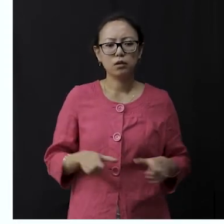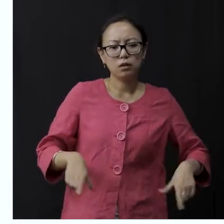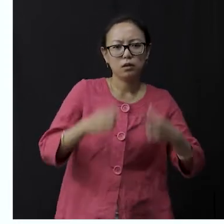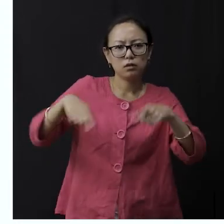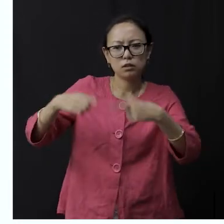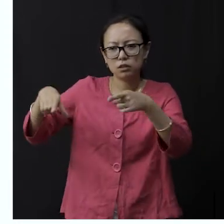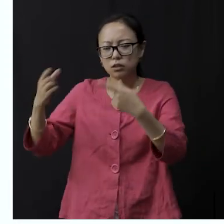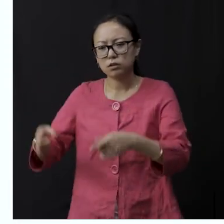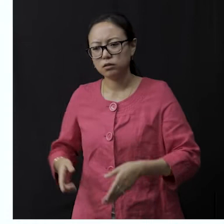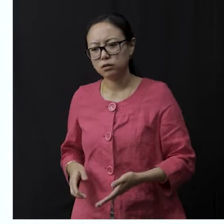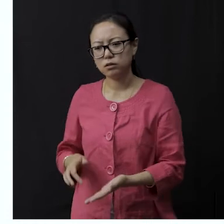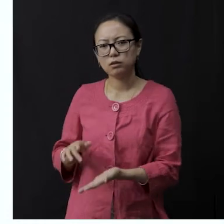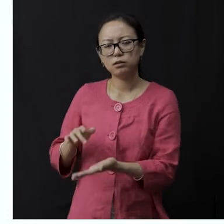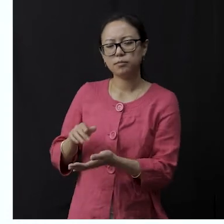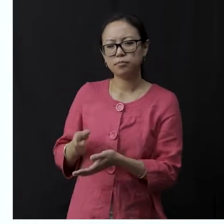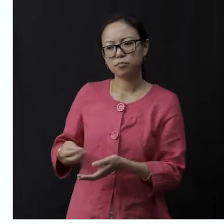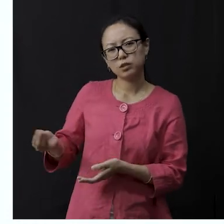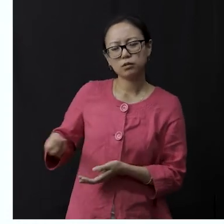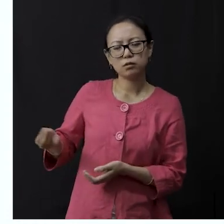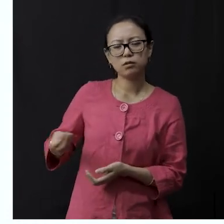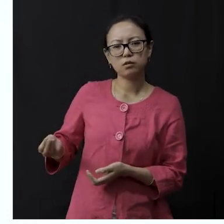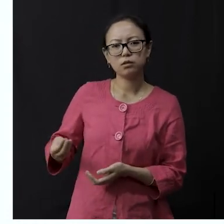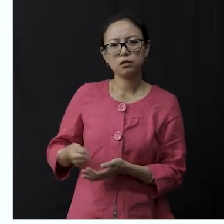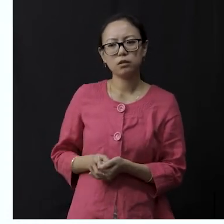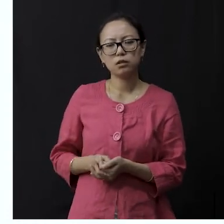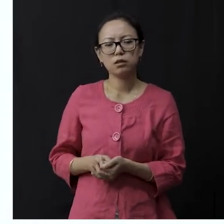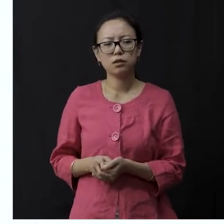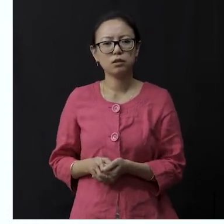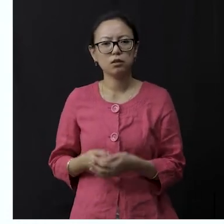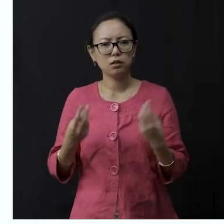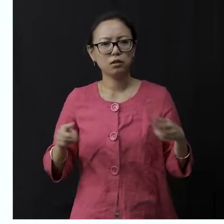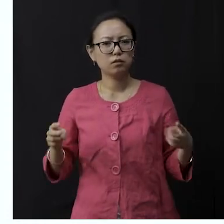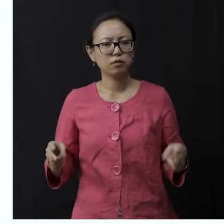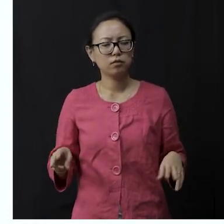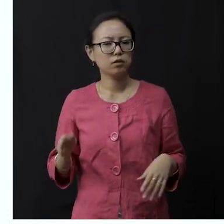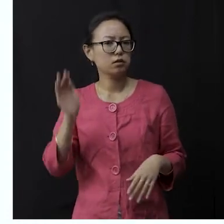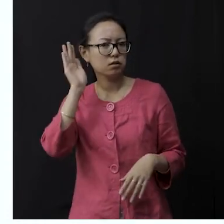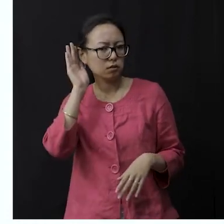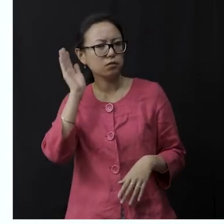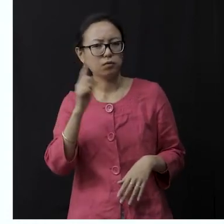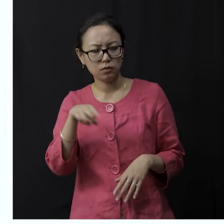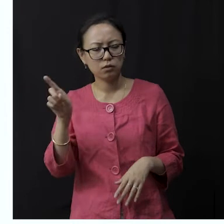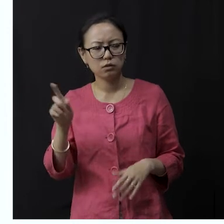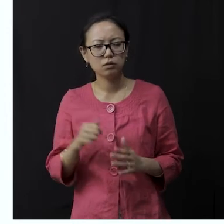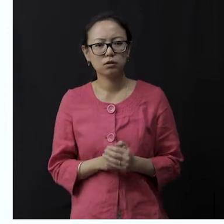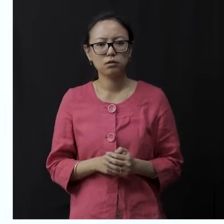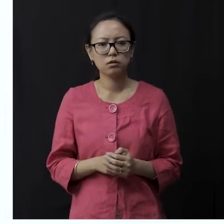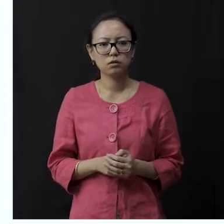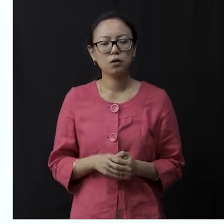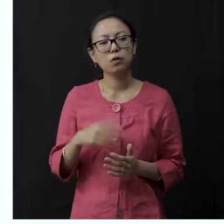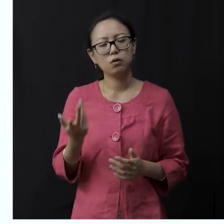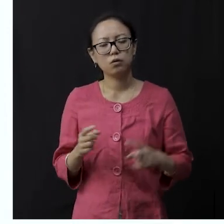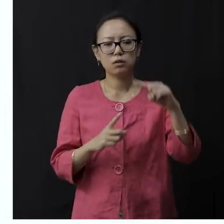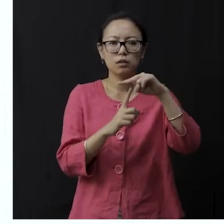are at the side of the city, right? The side of the town. When you sleep during the night, you hear